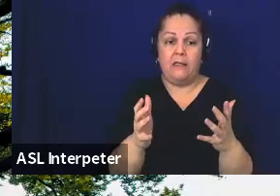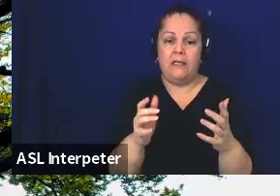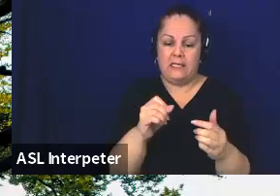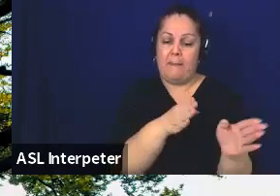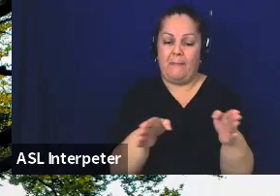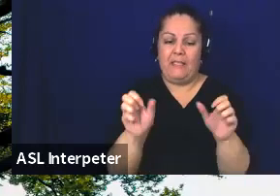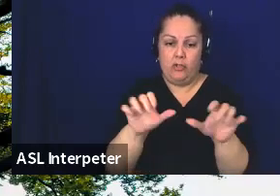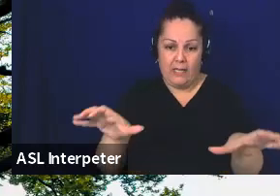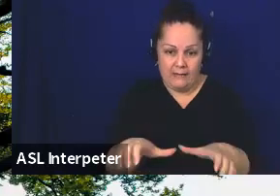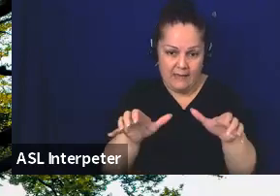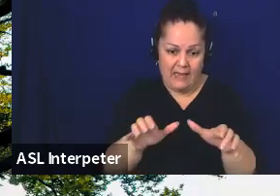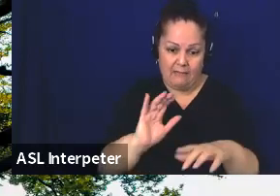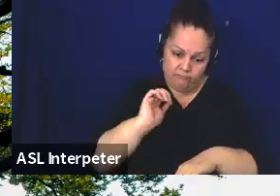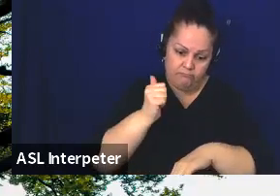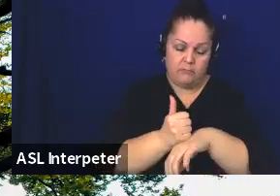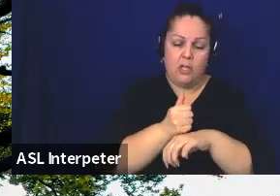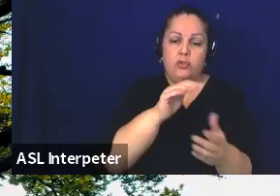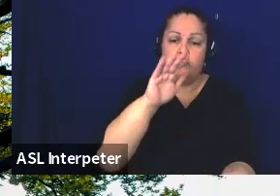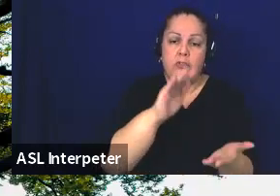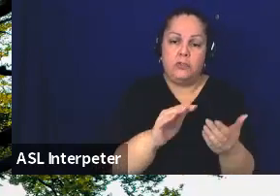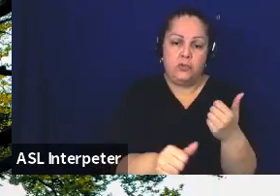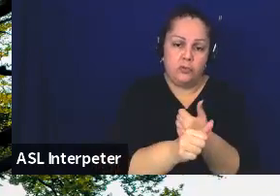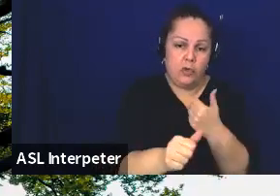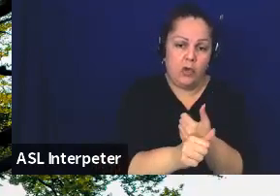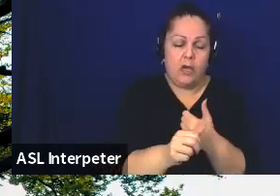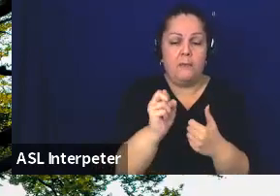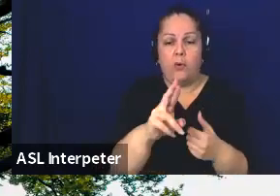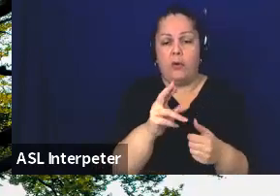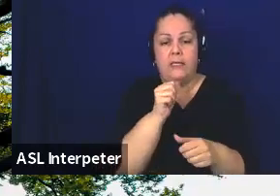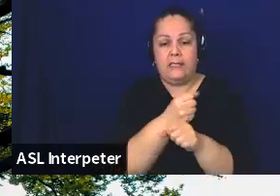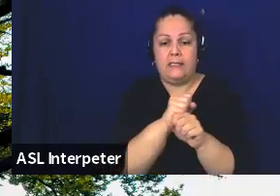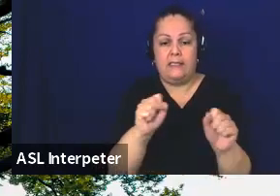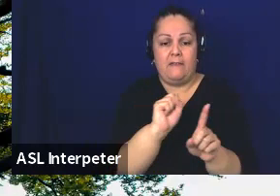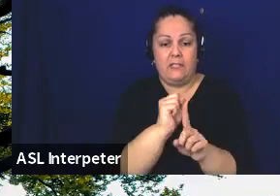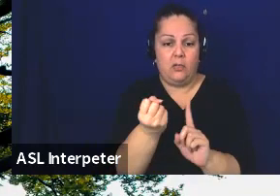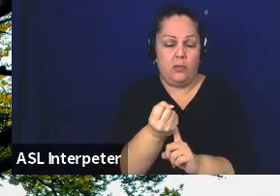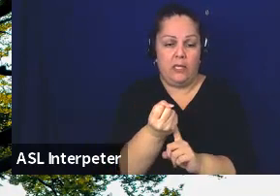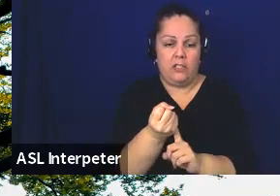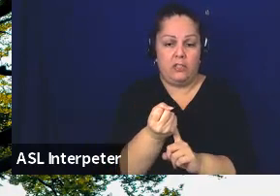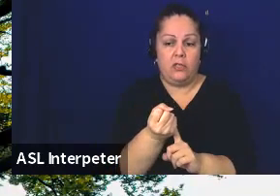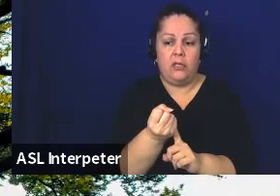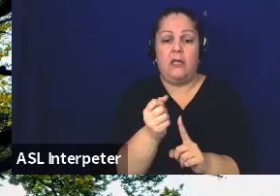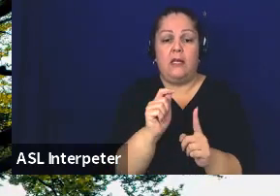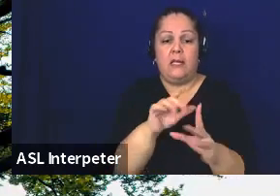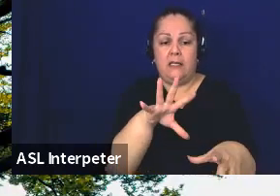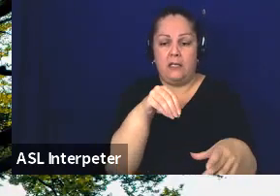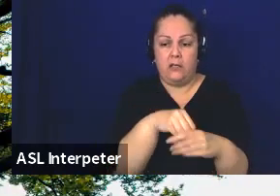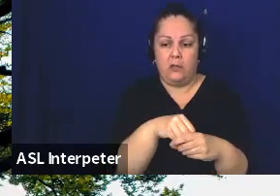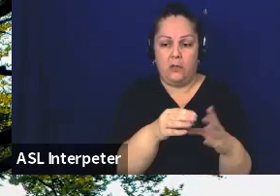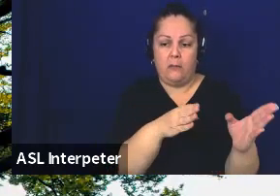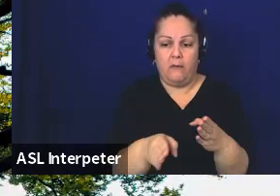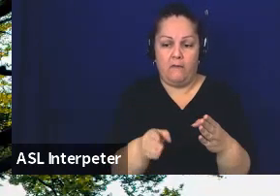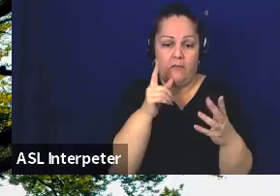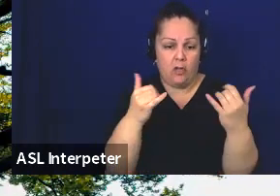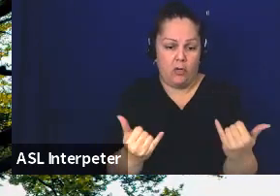plan aimed at reducing harm or risk in an unsafe situation. A complete safety plan incorporates planning for current